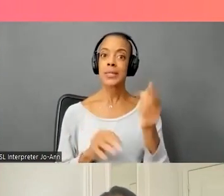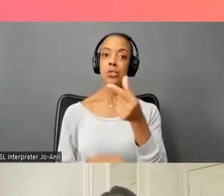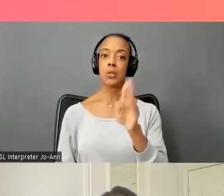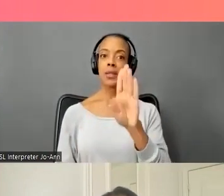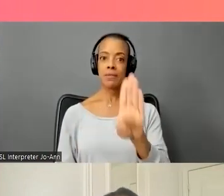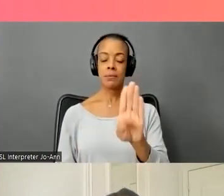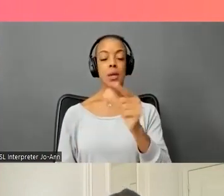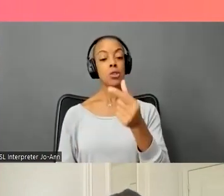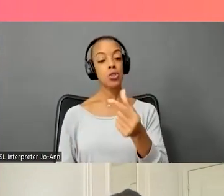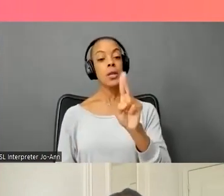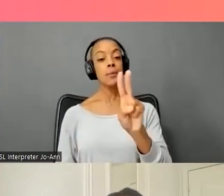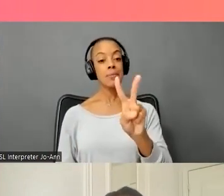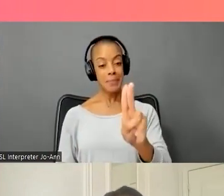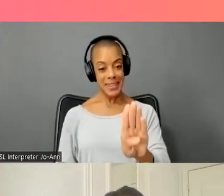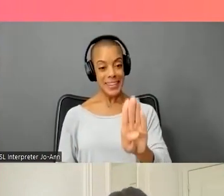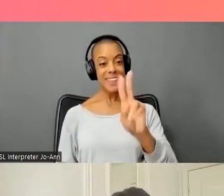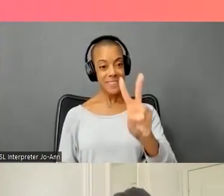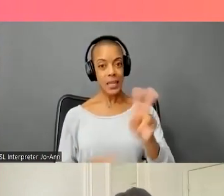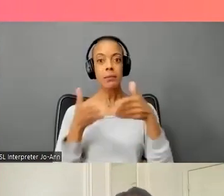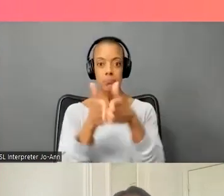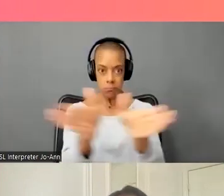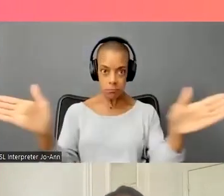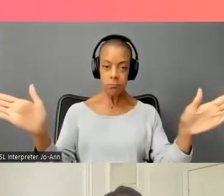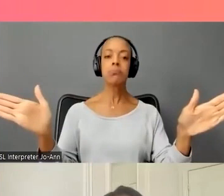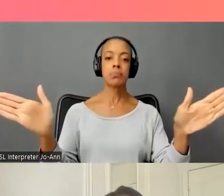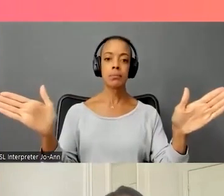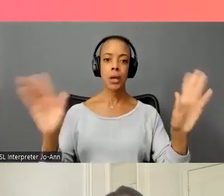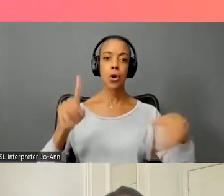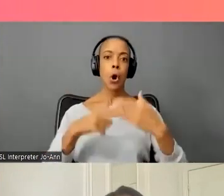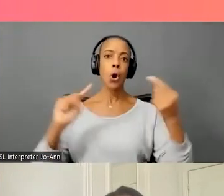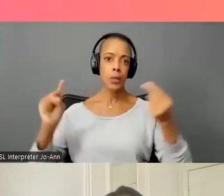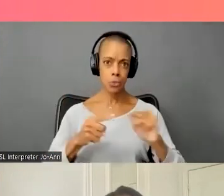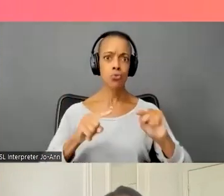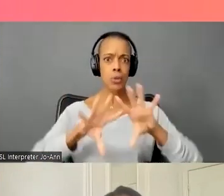violence and acquired brain injuries as a whole.